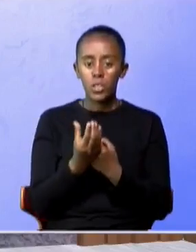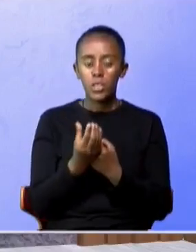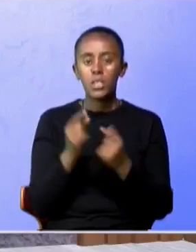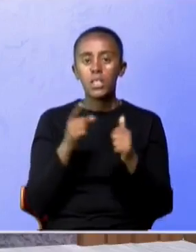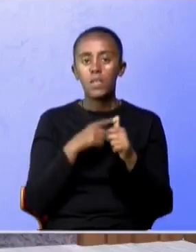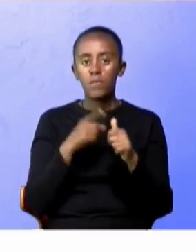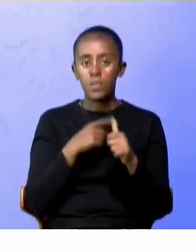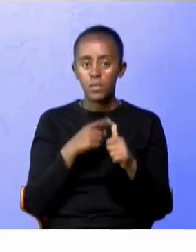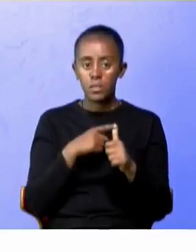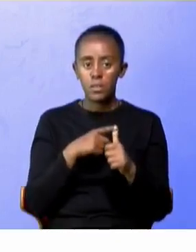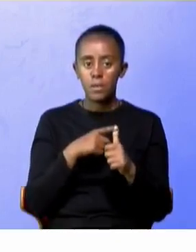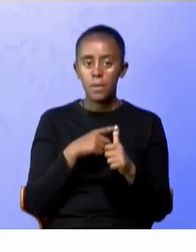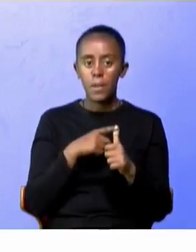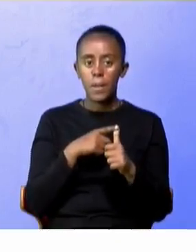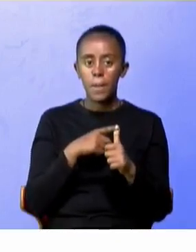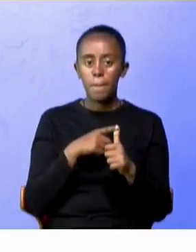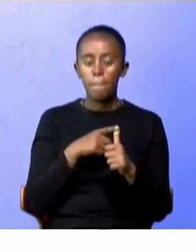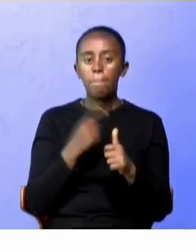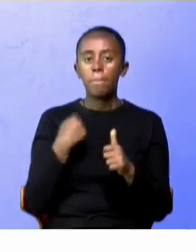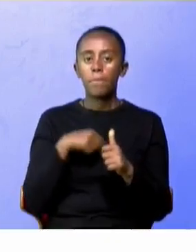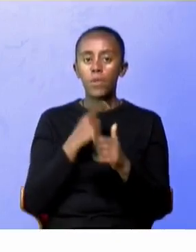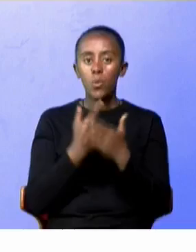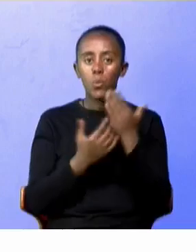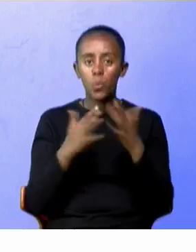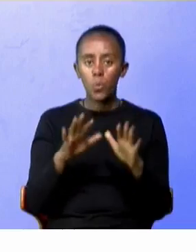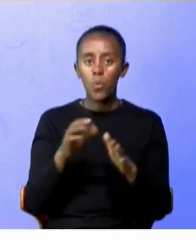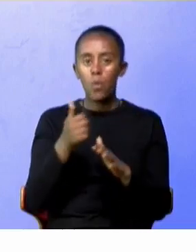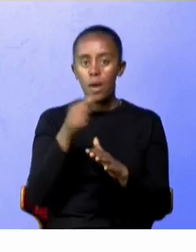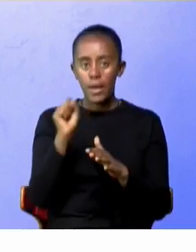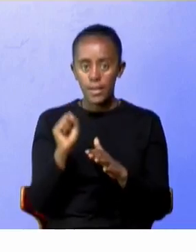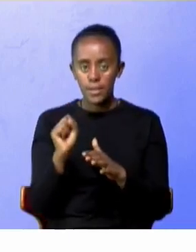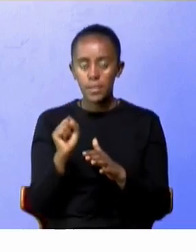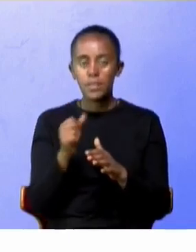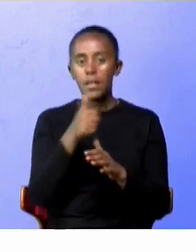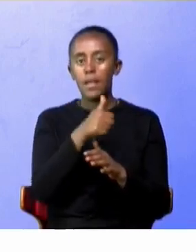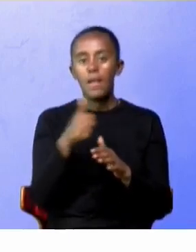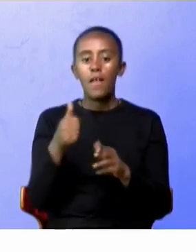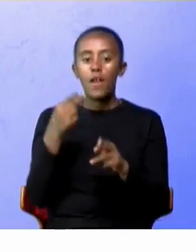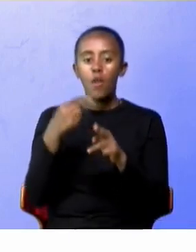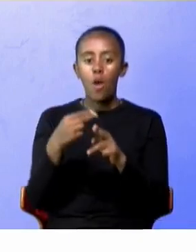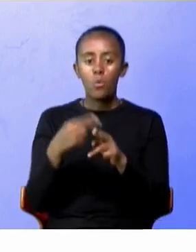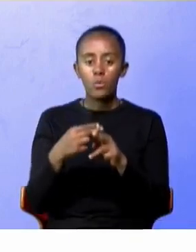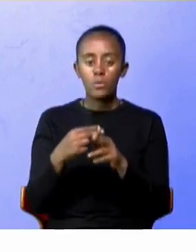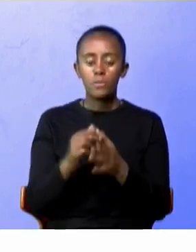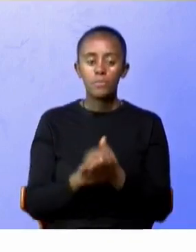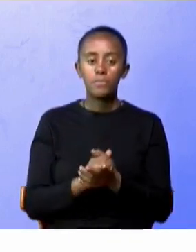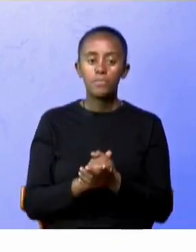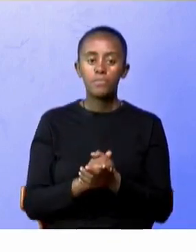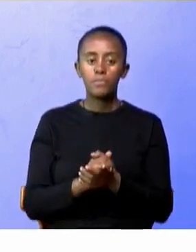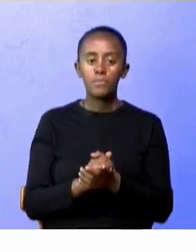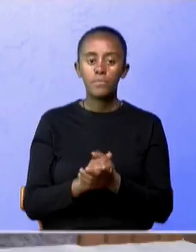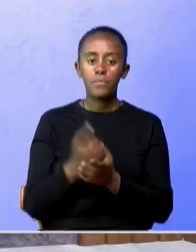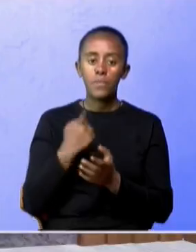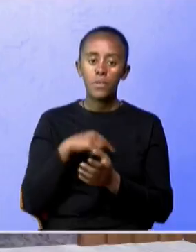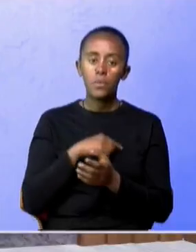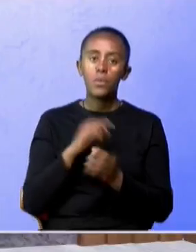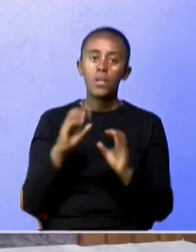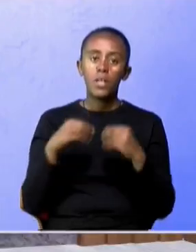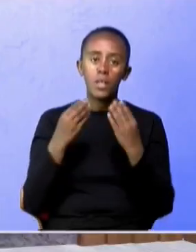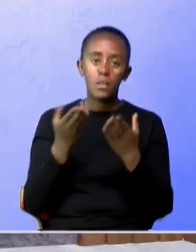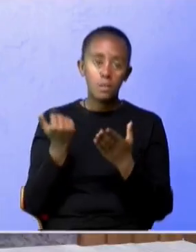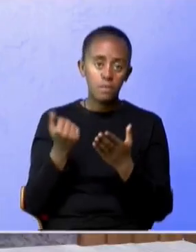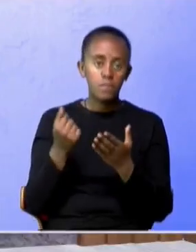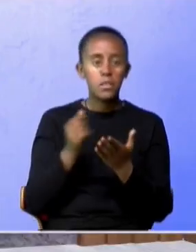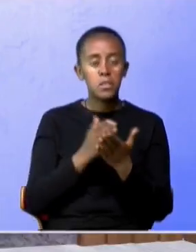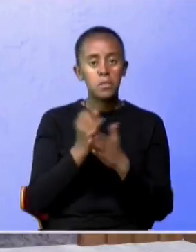first one, like we talked about, as a noun. We gave some examples earlier.